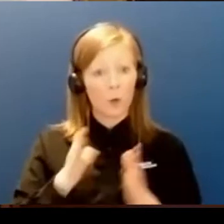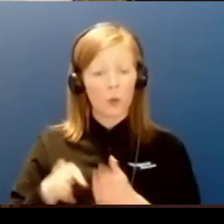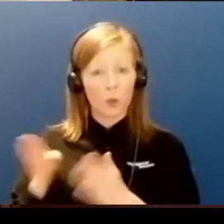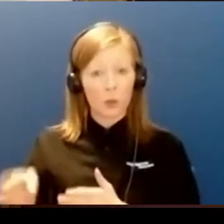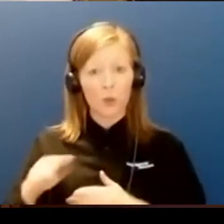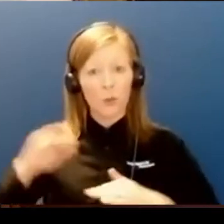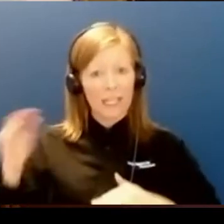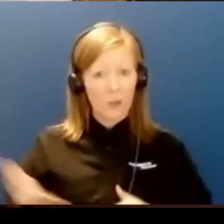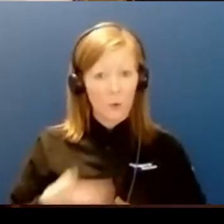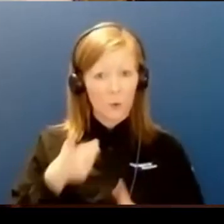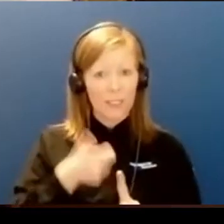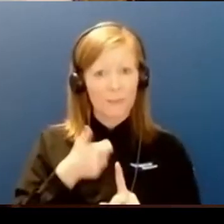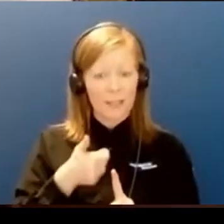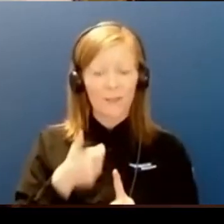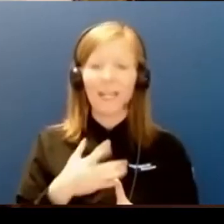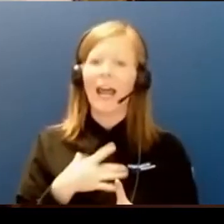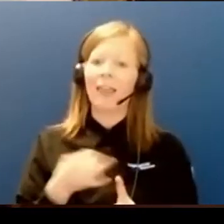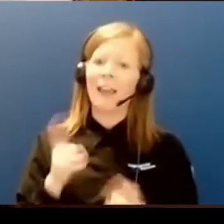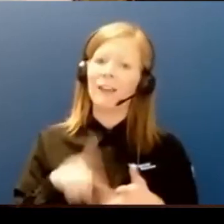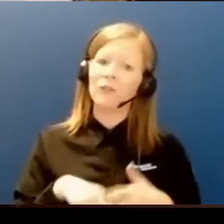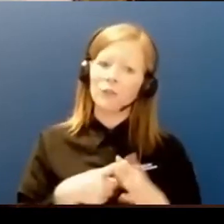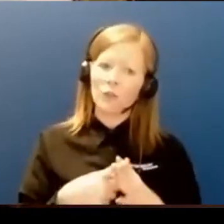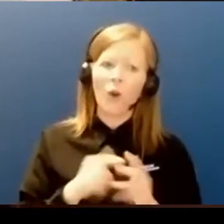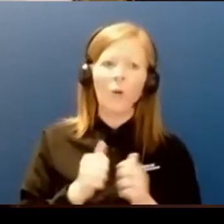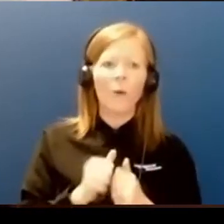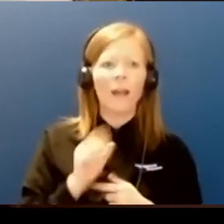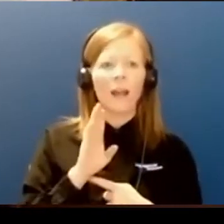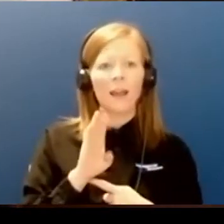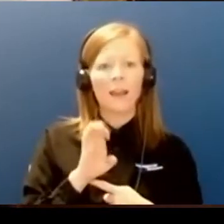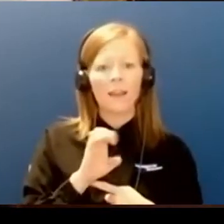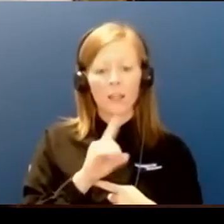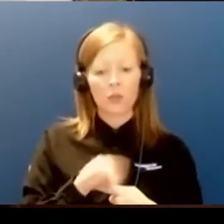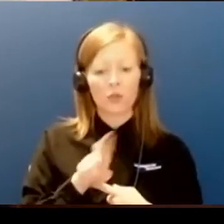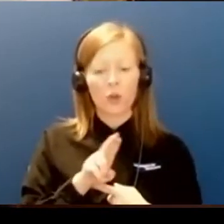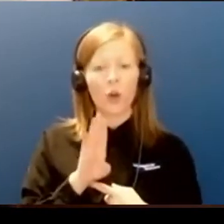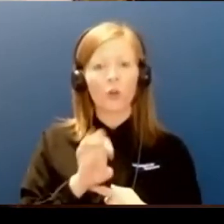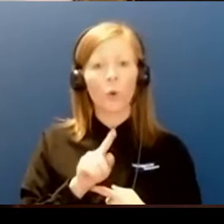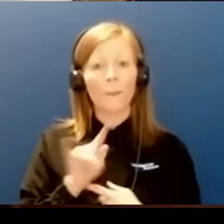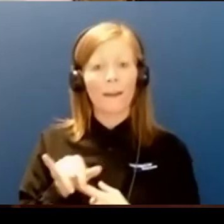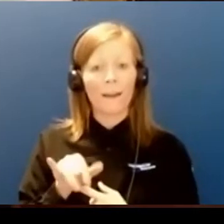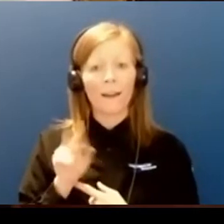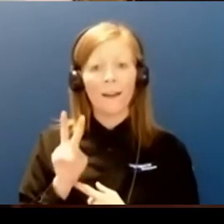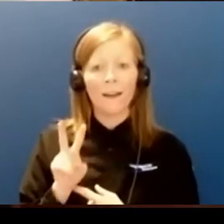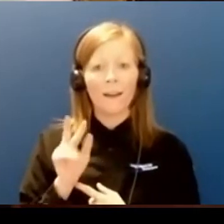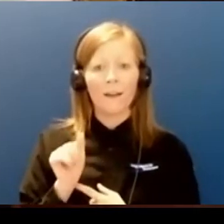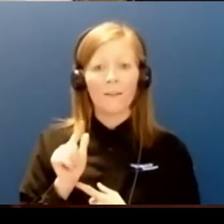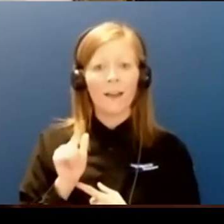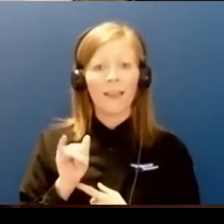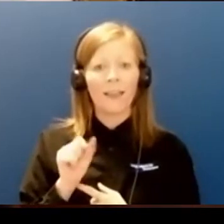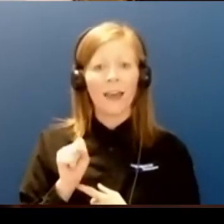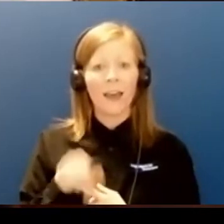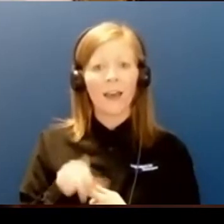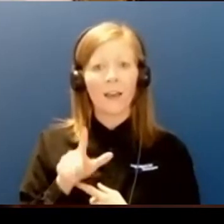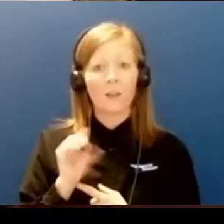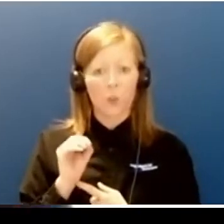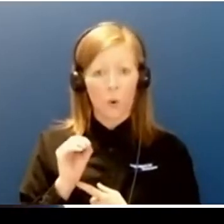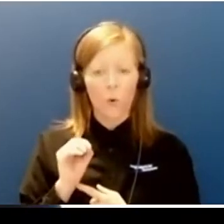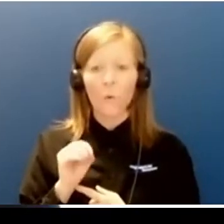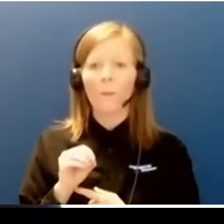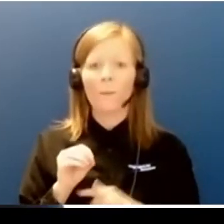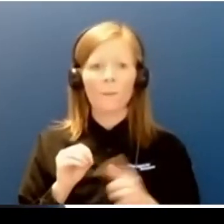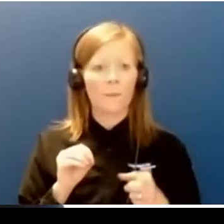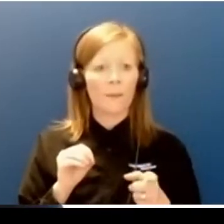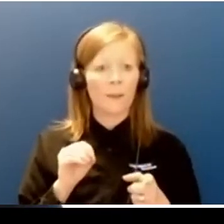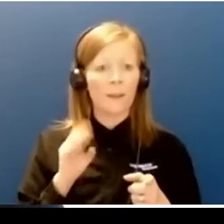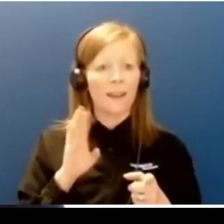like to start with Dr. Betty Velasco, who is the Division Chief for Pediatric Dentistry. Betty? Okay. I'm